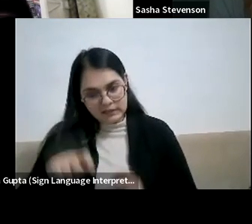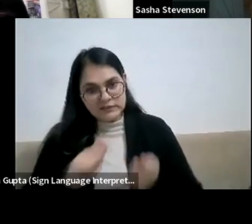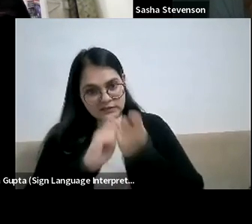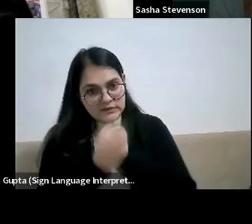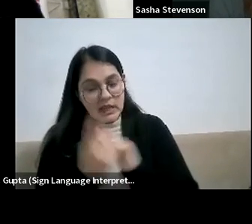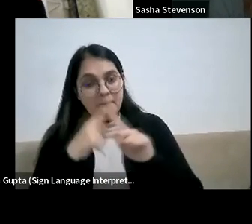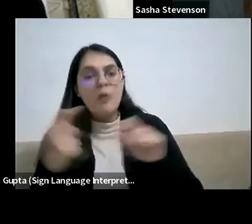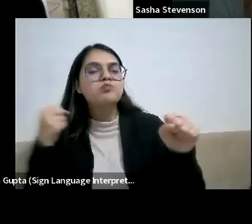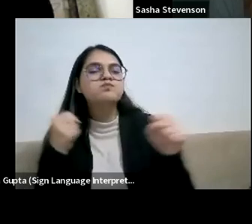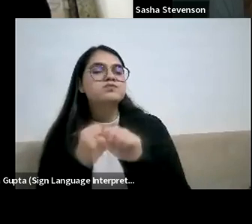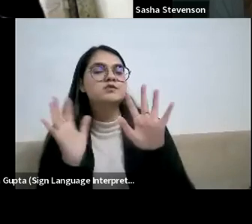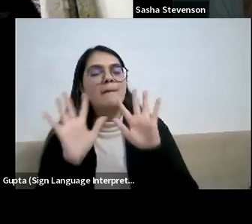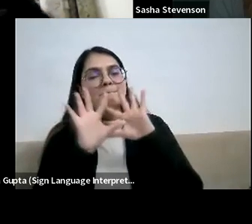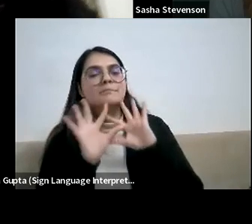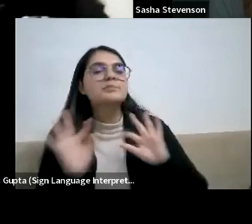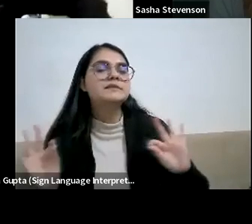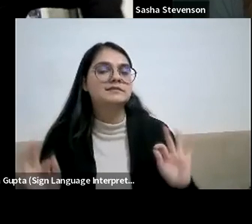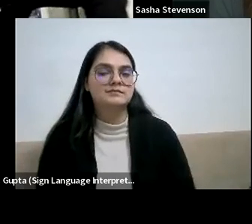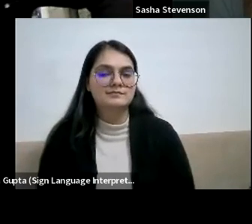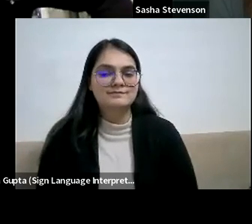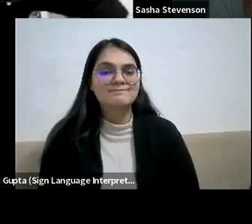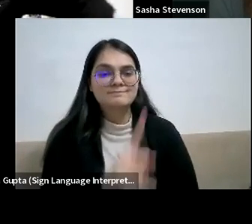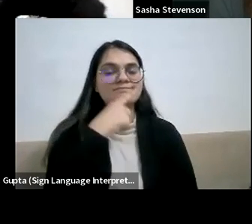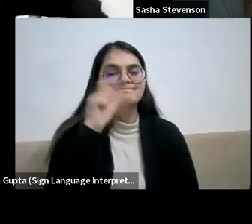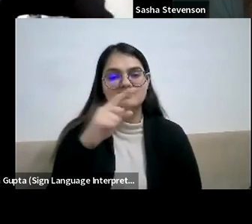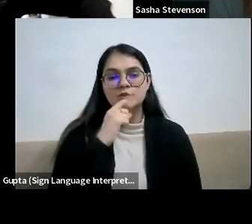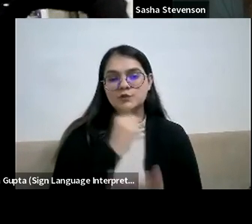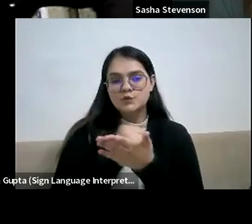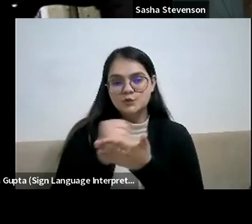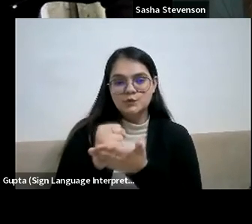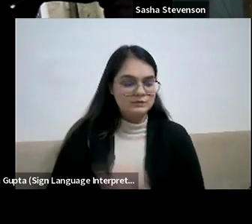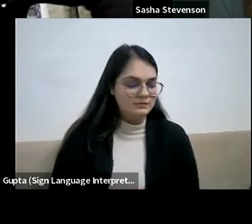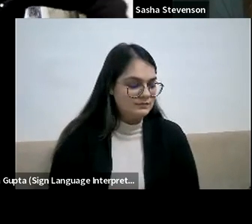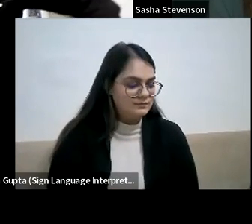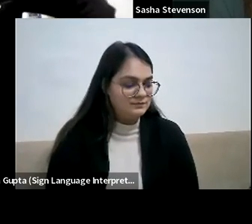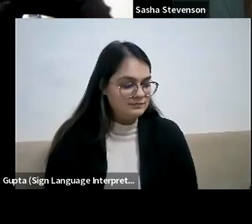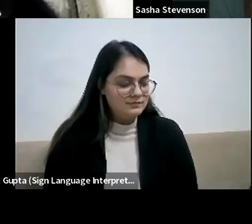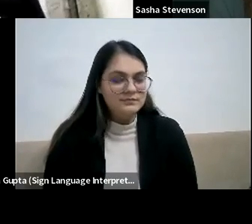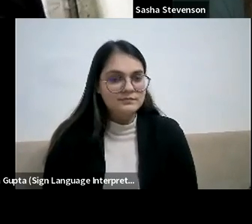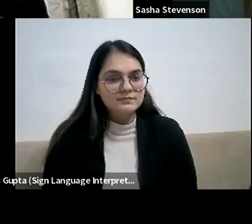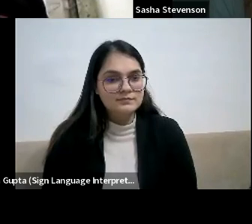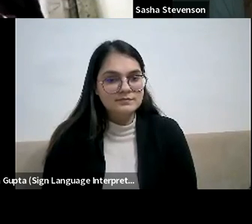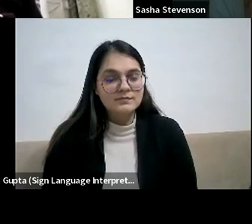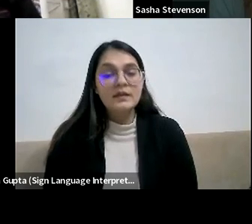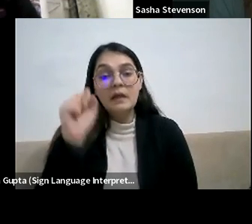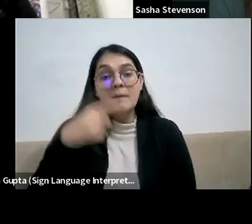Yeah. That's true. That's true. Yeah, so it has to be a thoughtful,